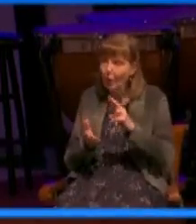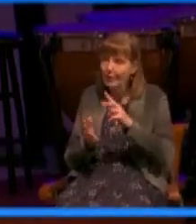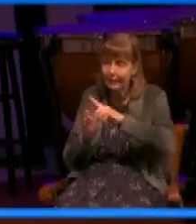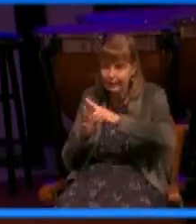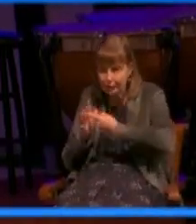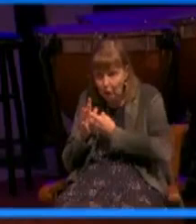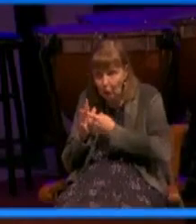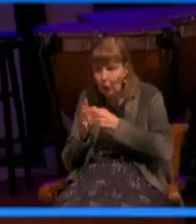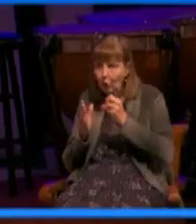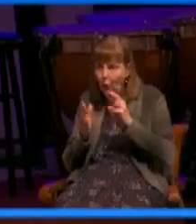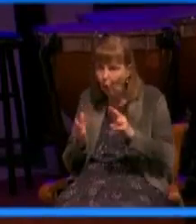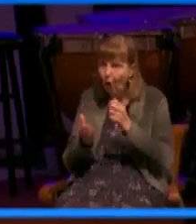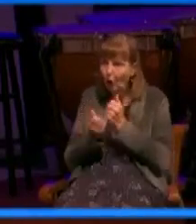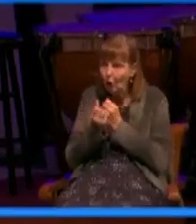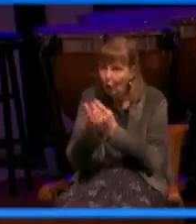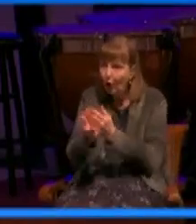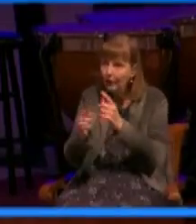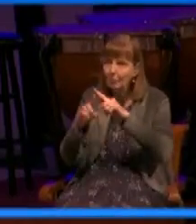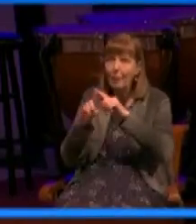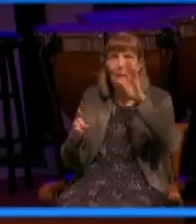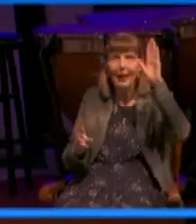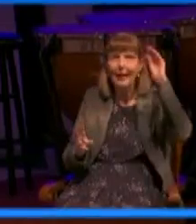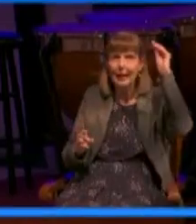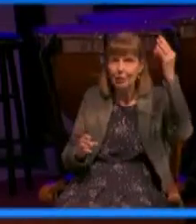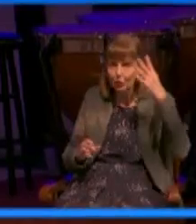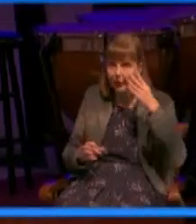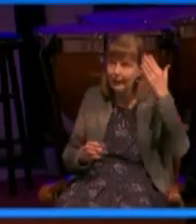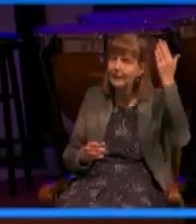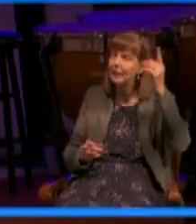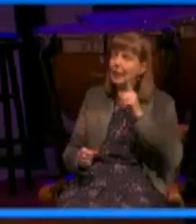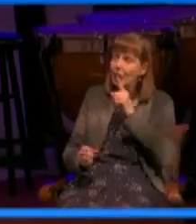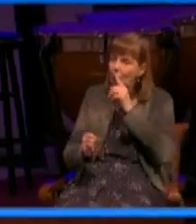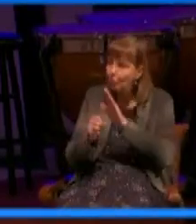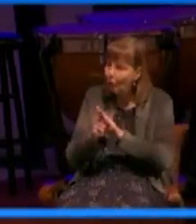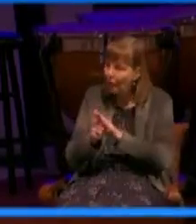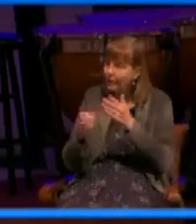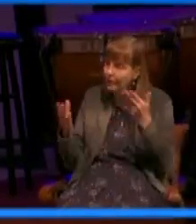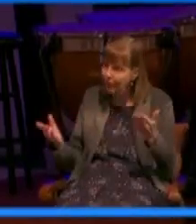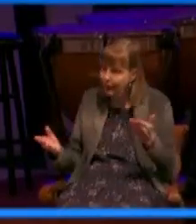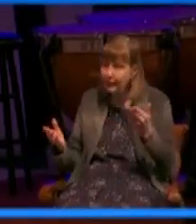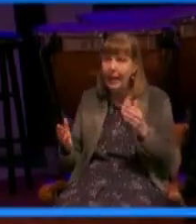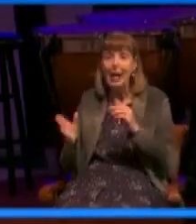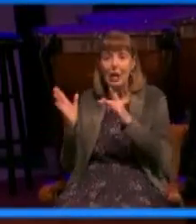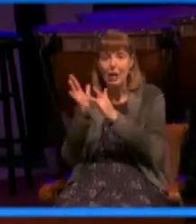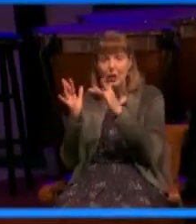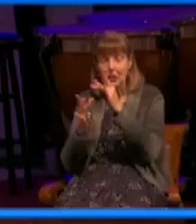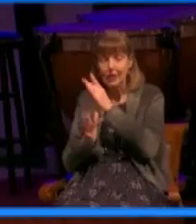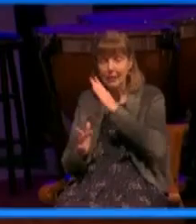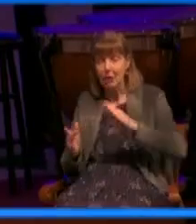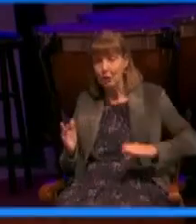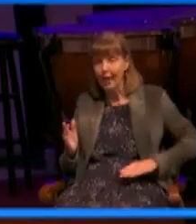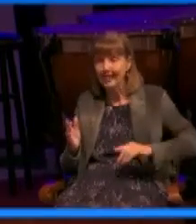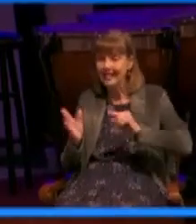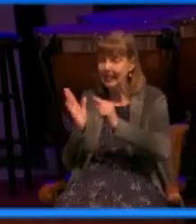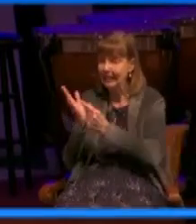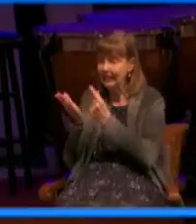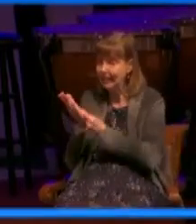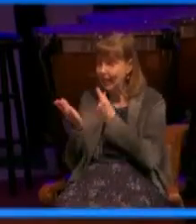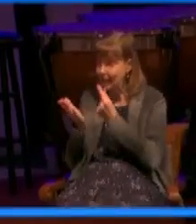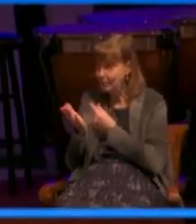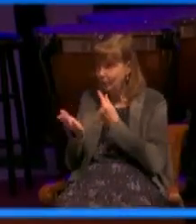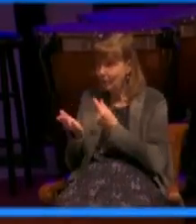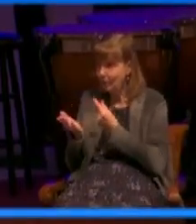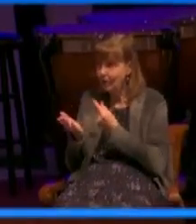them. By his grace, he's promised. But in the gospel of Jesus Christ, there is grace given and faith